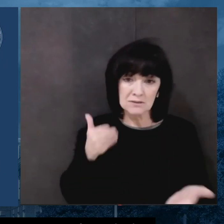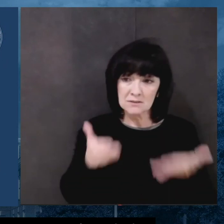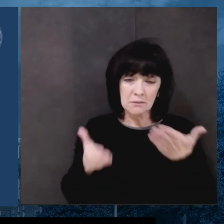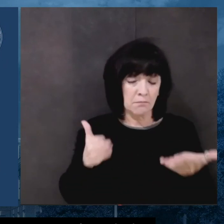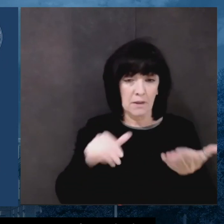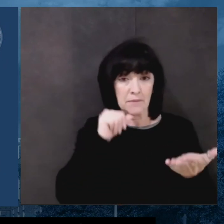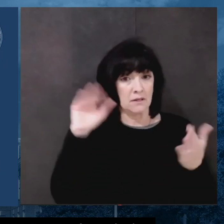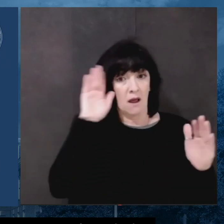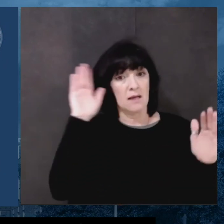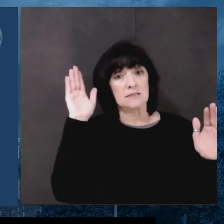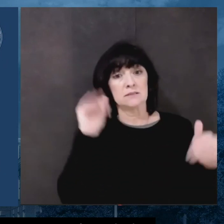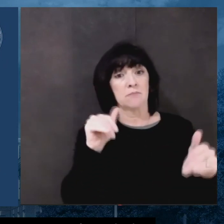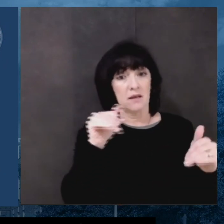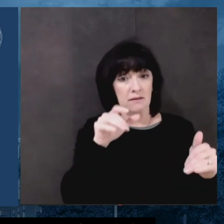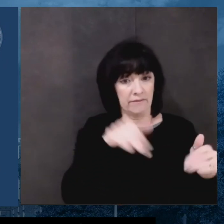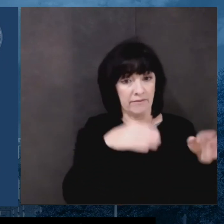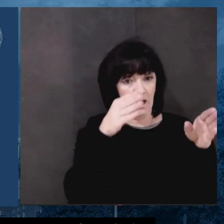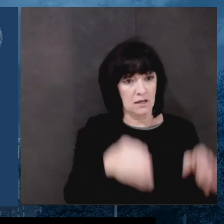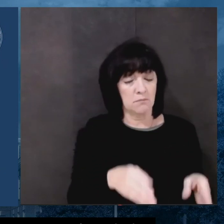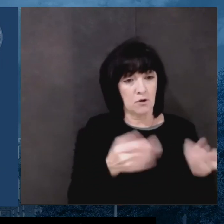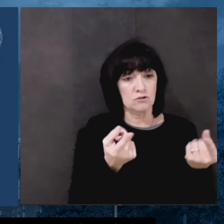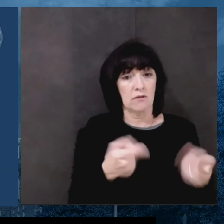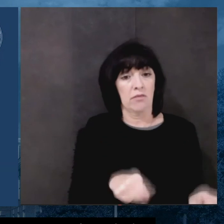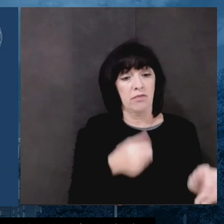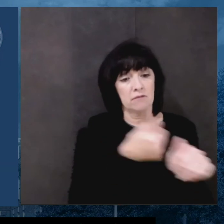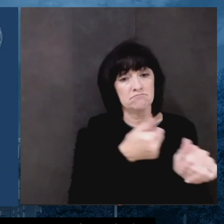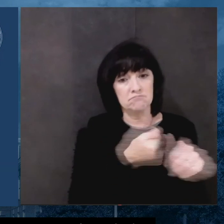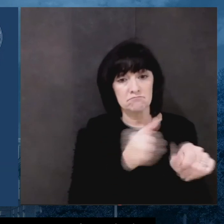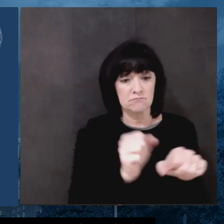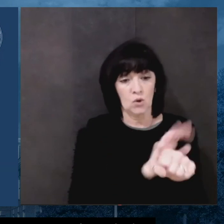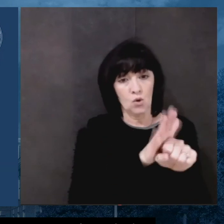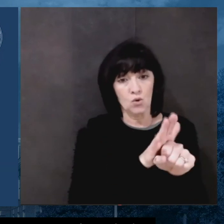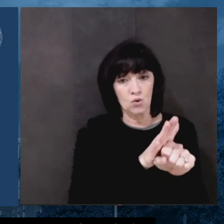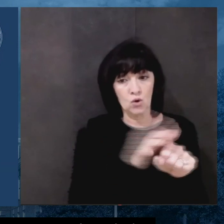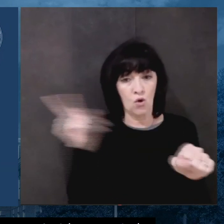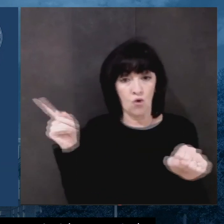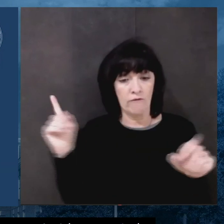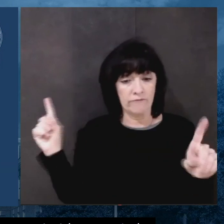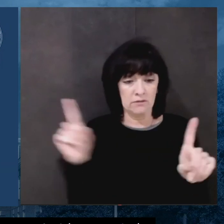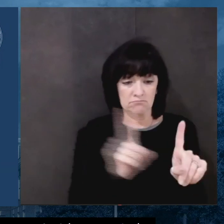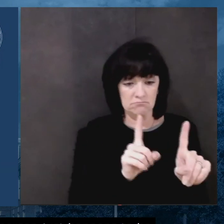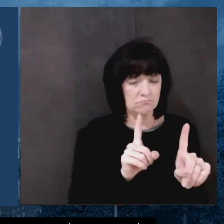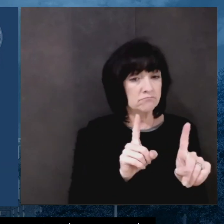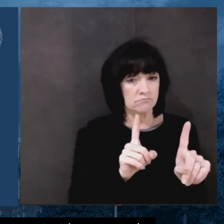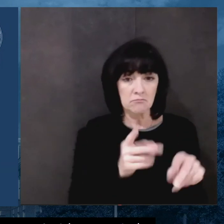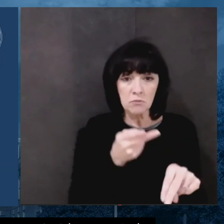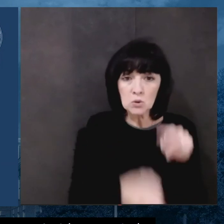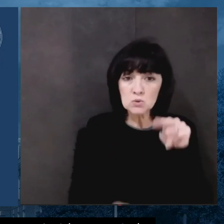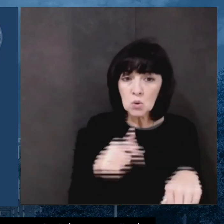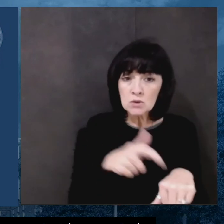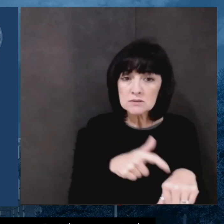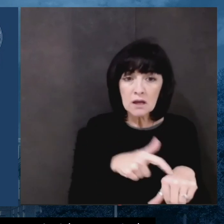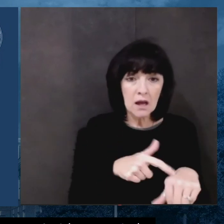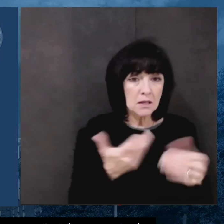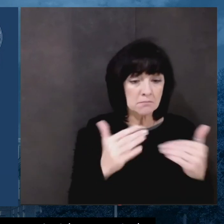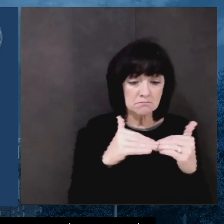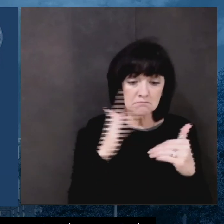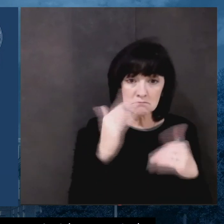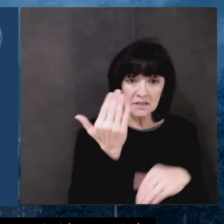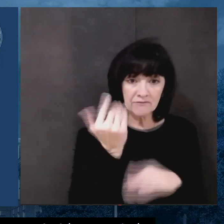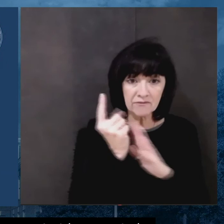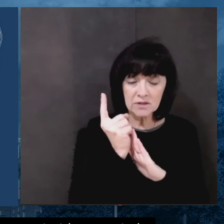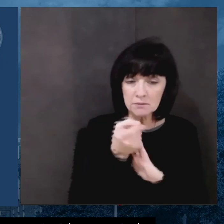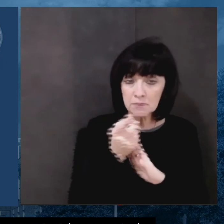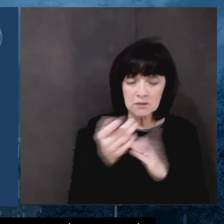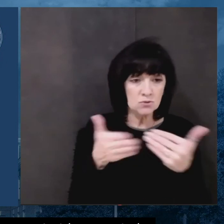That person just happens to be COVID-19 positive. You're there within 6 feet for more than 15 minutes or